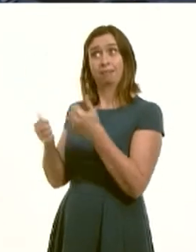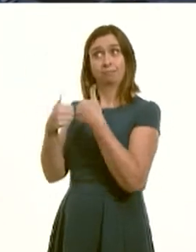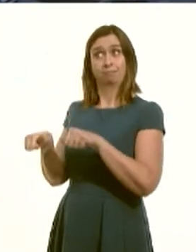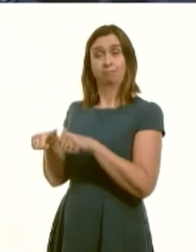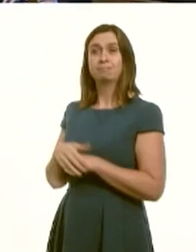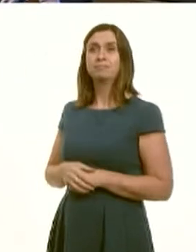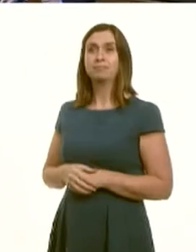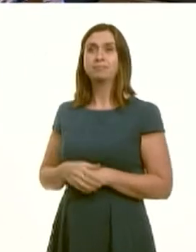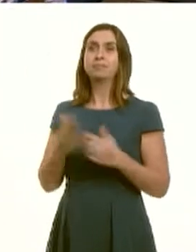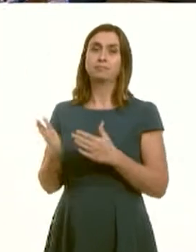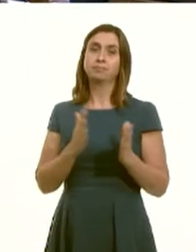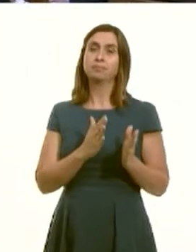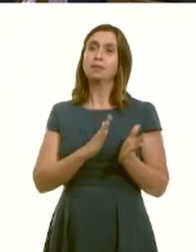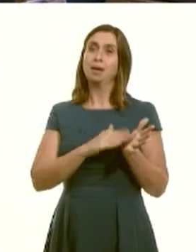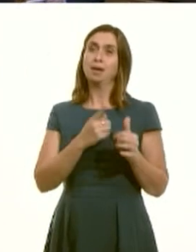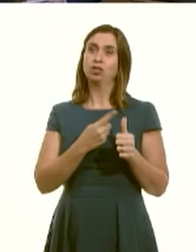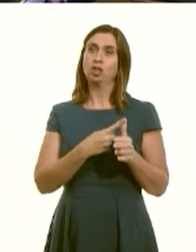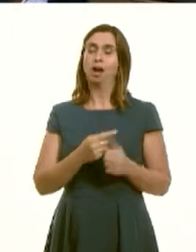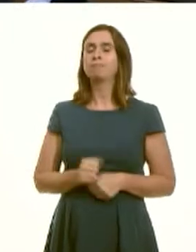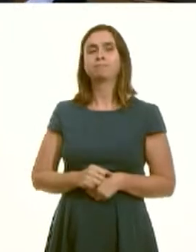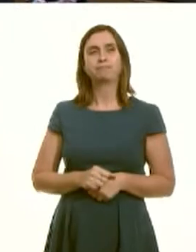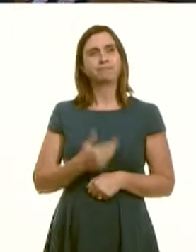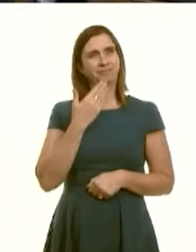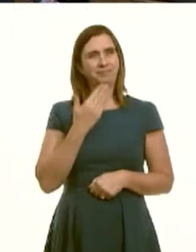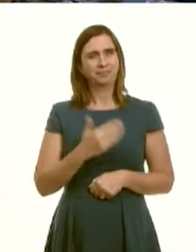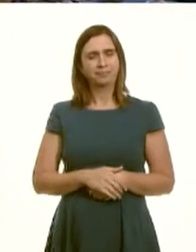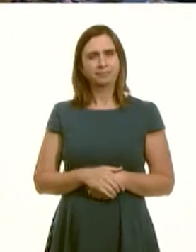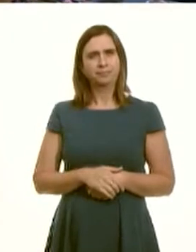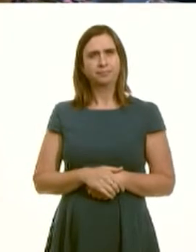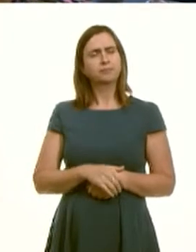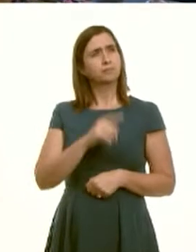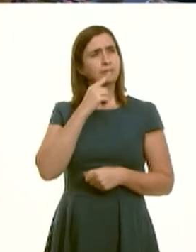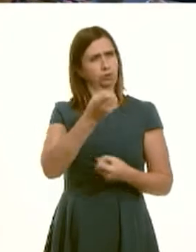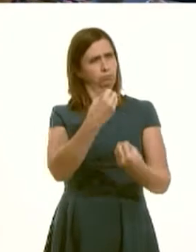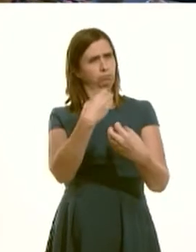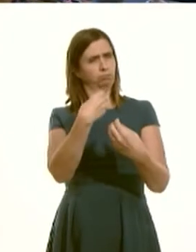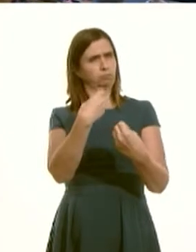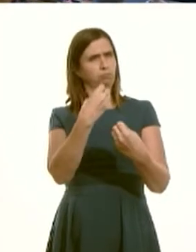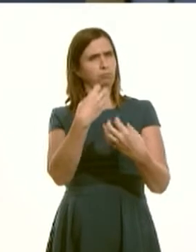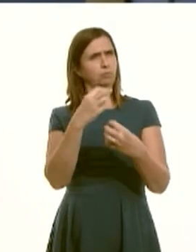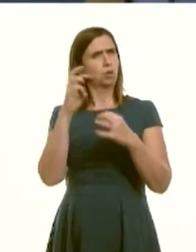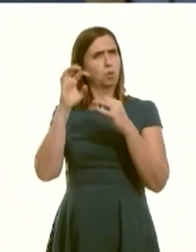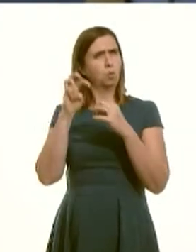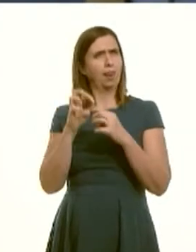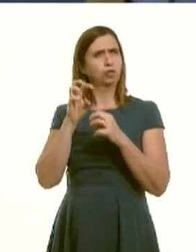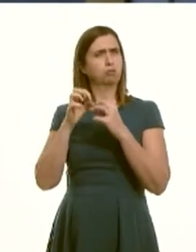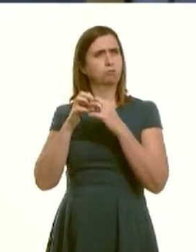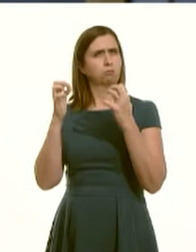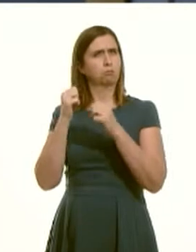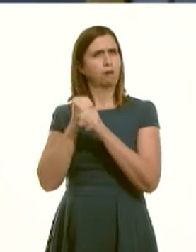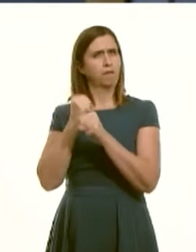Question 2, Mohamed Ashgar. Thank you, Madam Presiding Officer. Will the First Minister provide an update on the Welsh Government's policies to